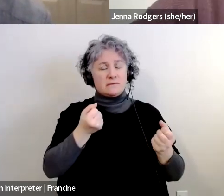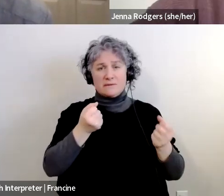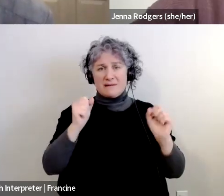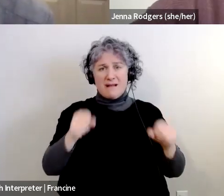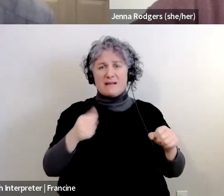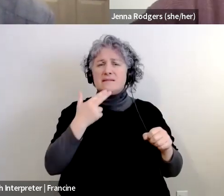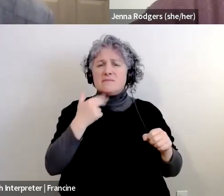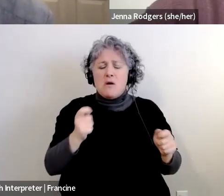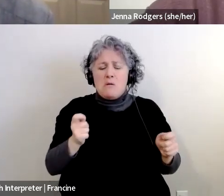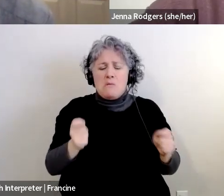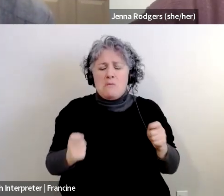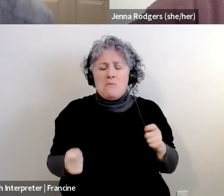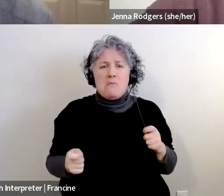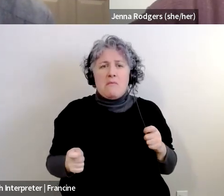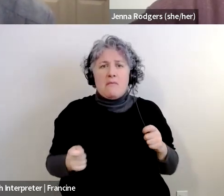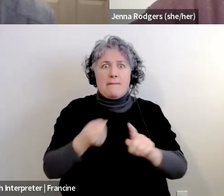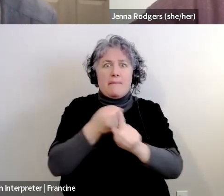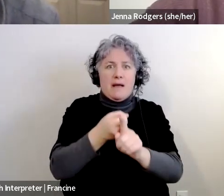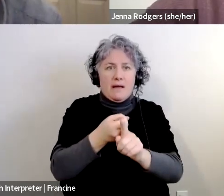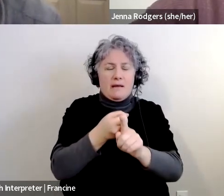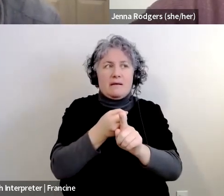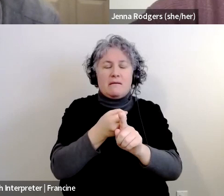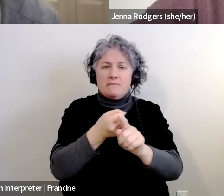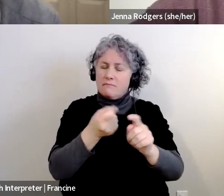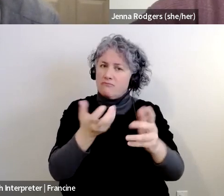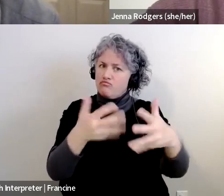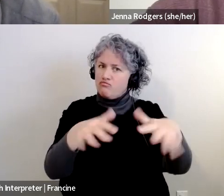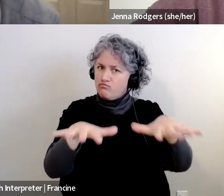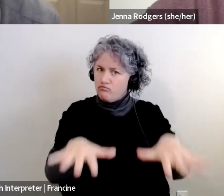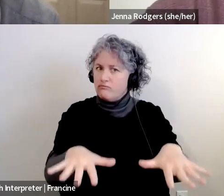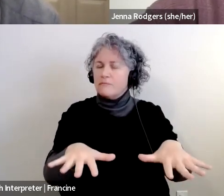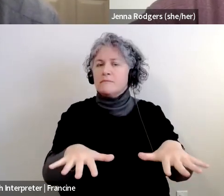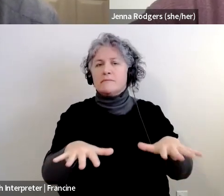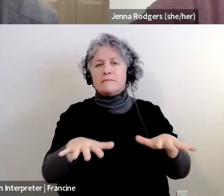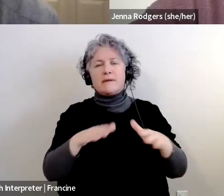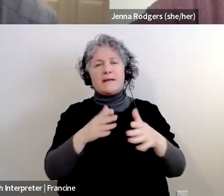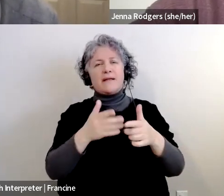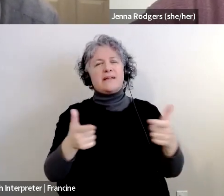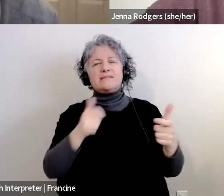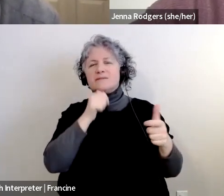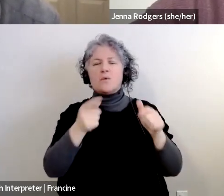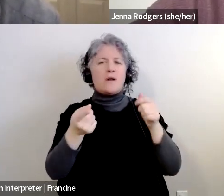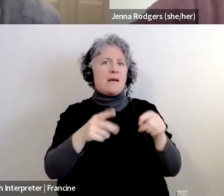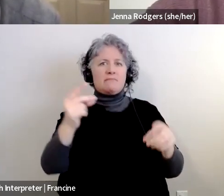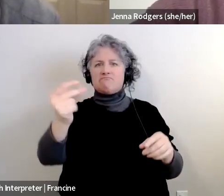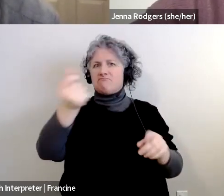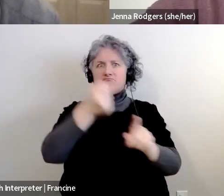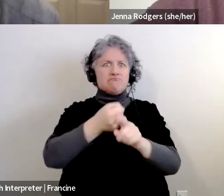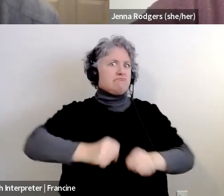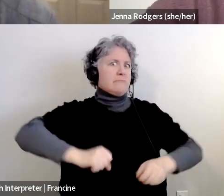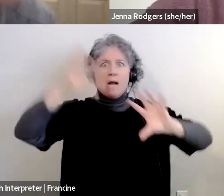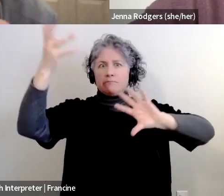changes, that things don't happen out of nowhere. And sometimes we go right to the top of a pyramid looking at these violent, harmful